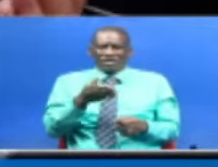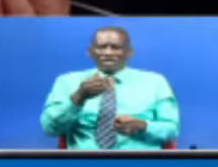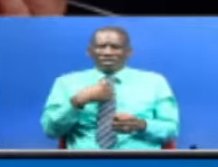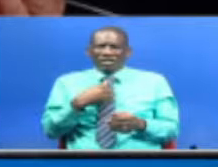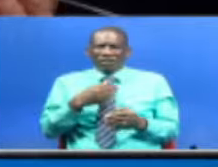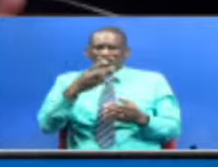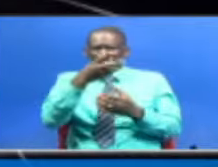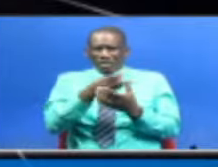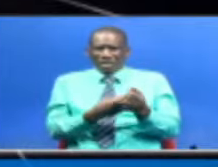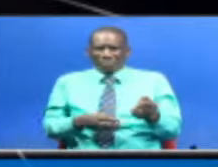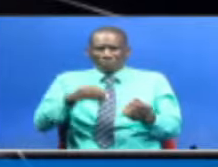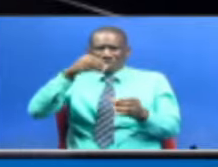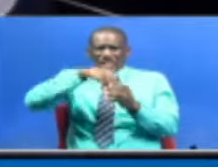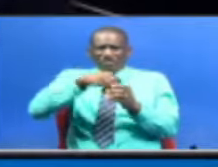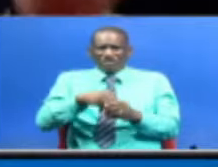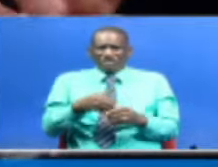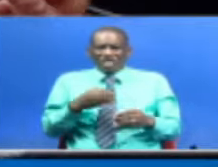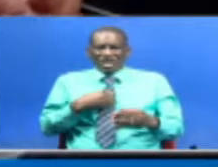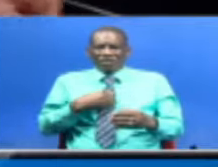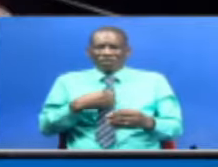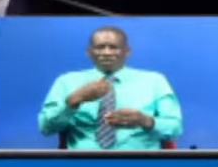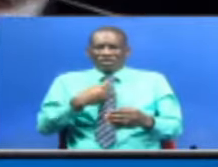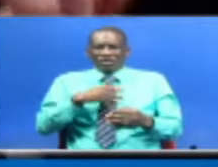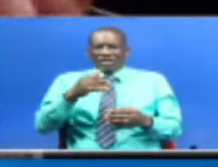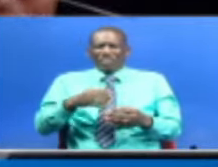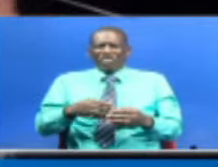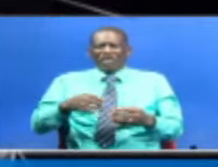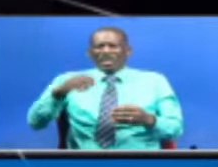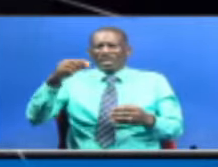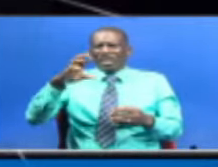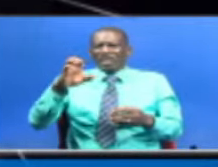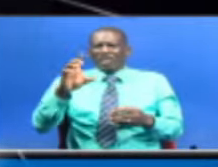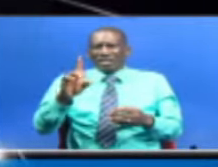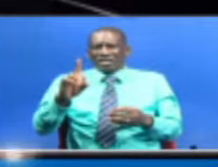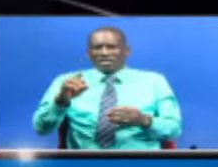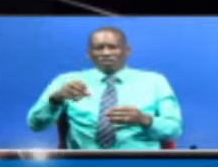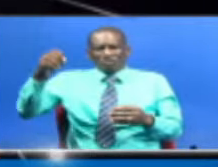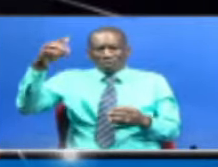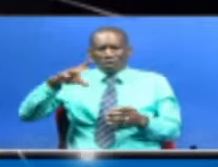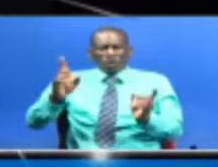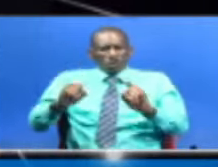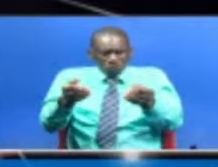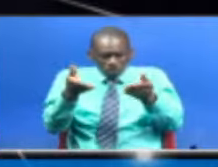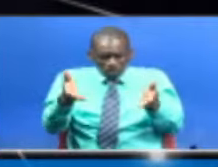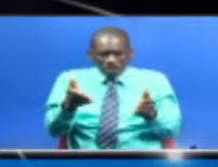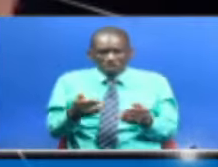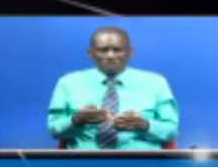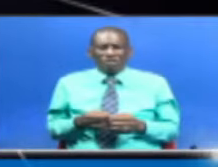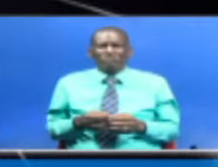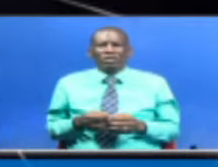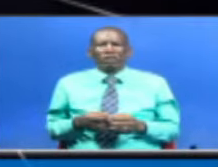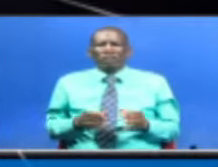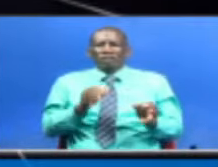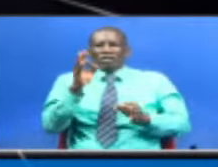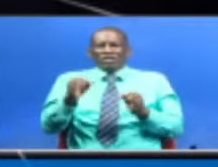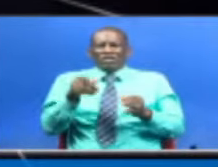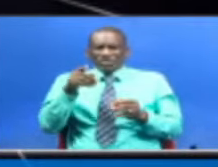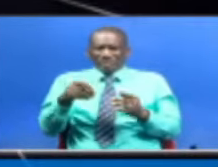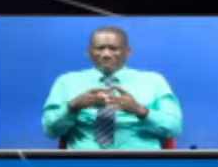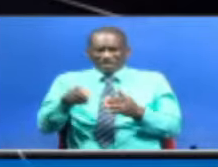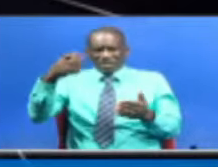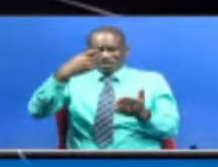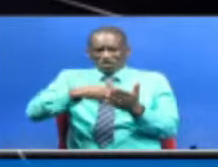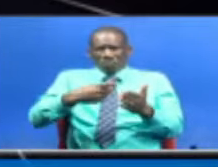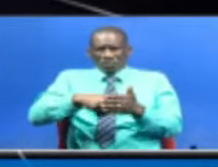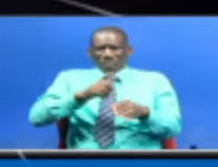double the investment. They have to build another Irish grid on top of the current one, right, just to handle the load. If they start charging when they go